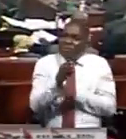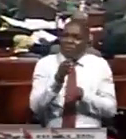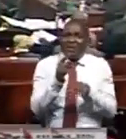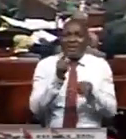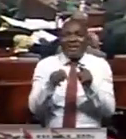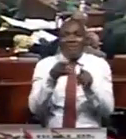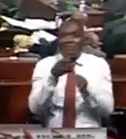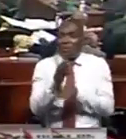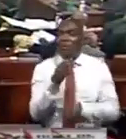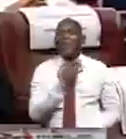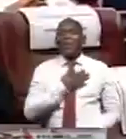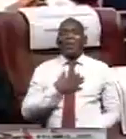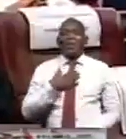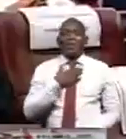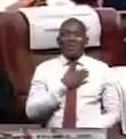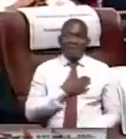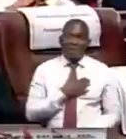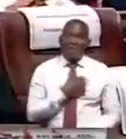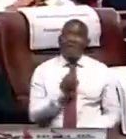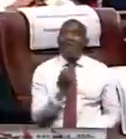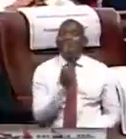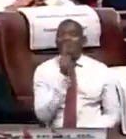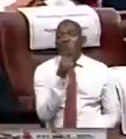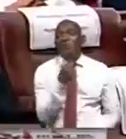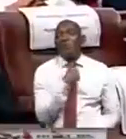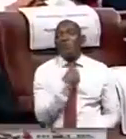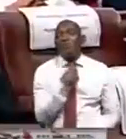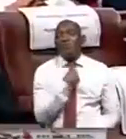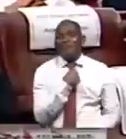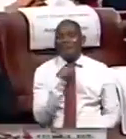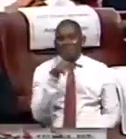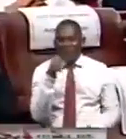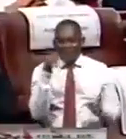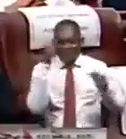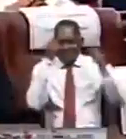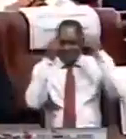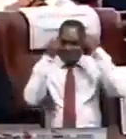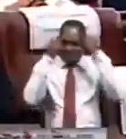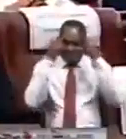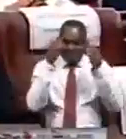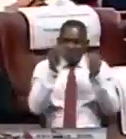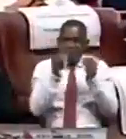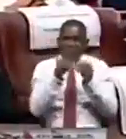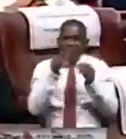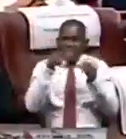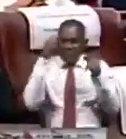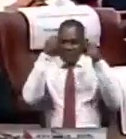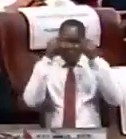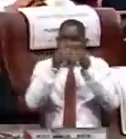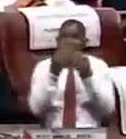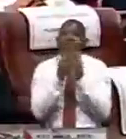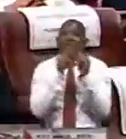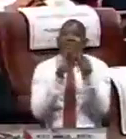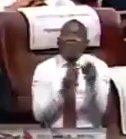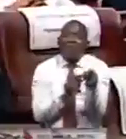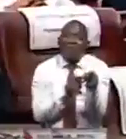frankly, I have to give considerable thought. In fact, I have to give considerable thought to what you're saying. That you're